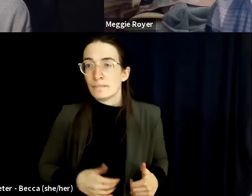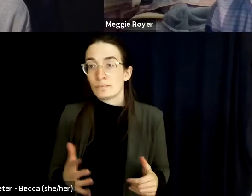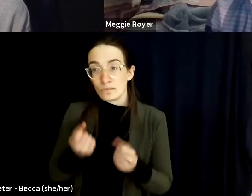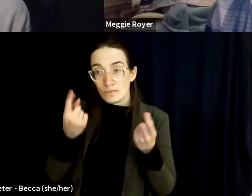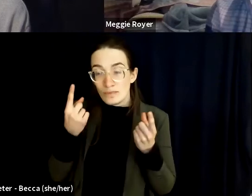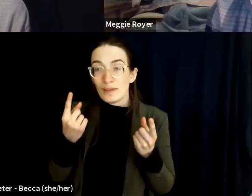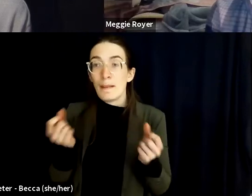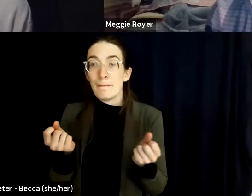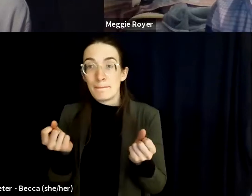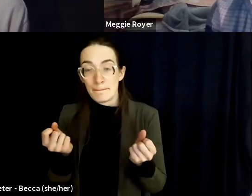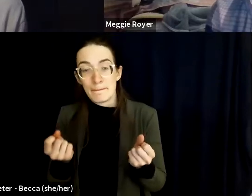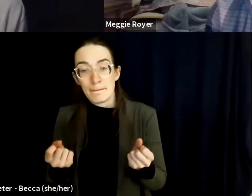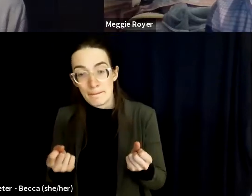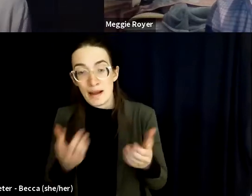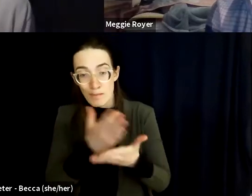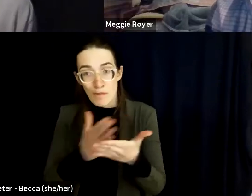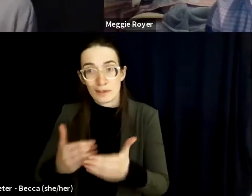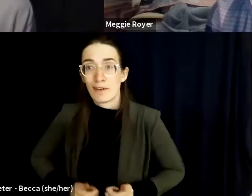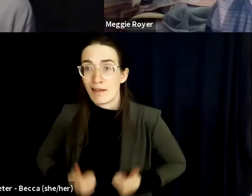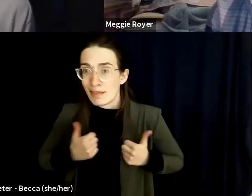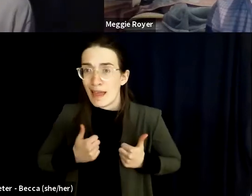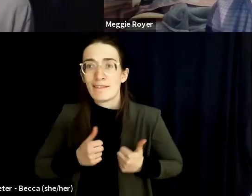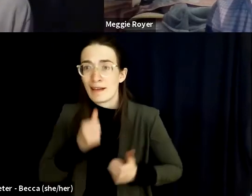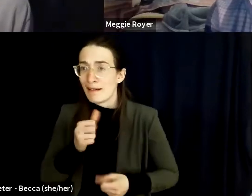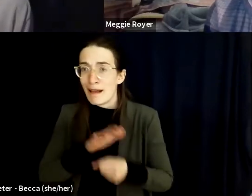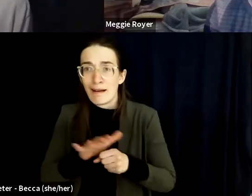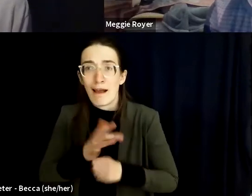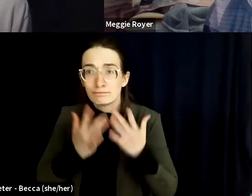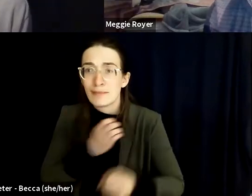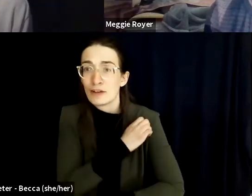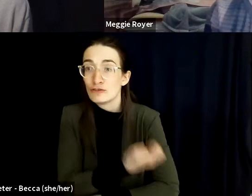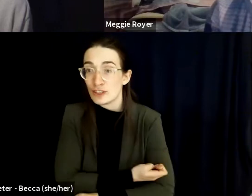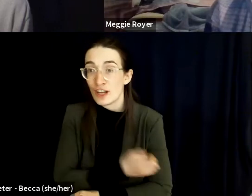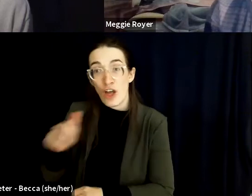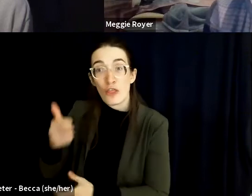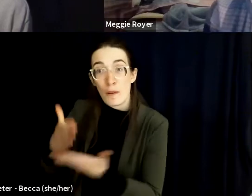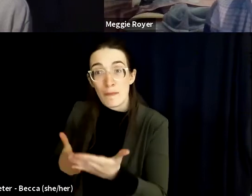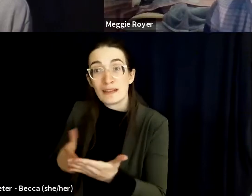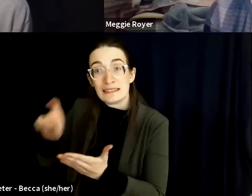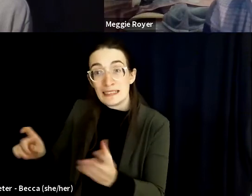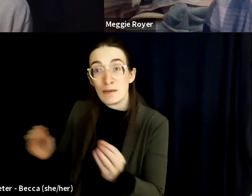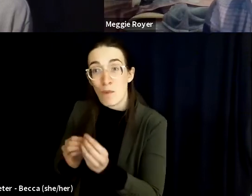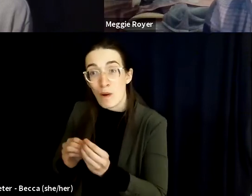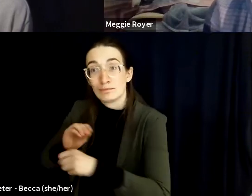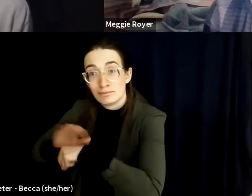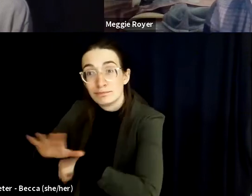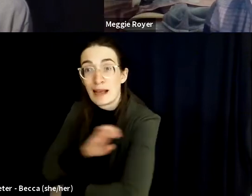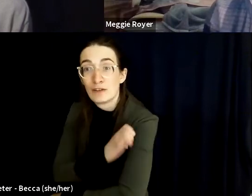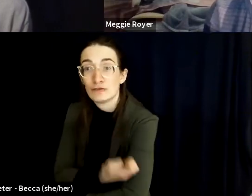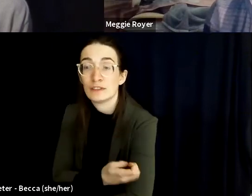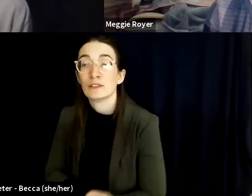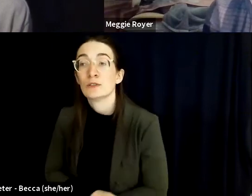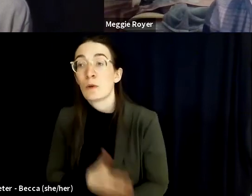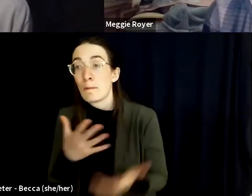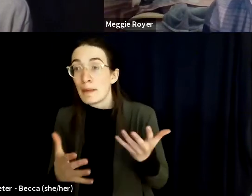a lot of energy, what areas deserve more energy. And that can be something as simple as, maybe you don't get